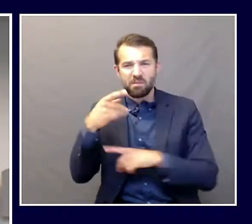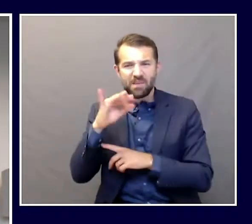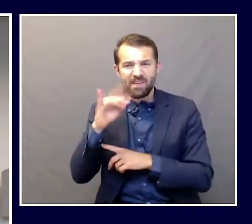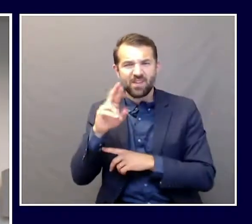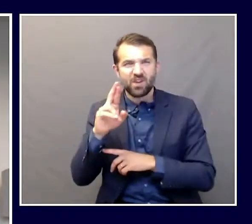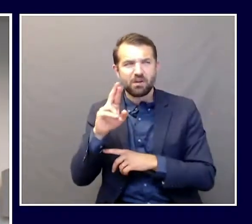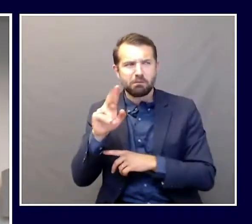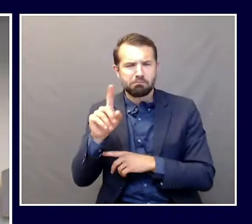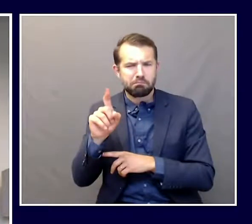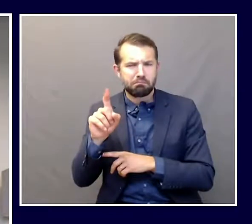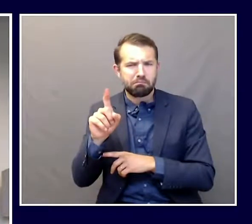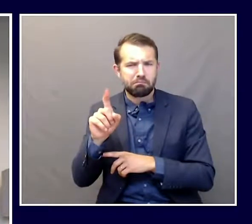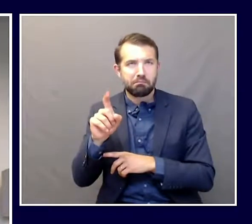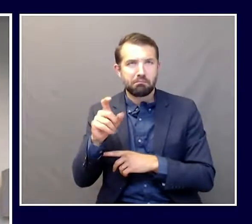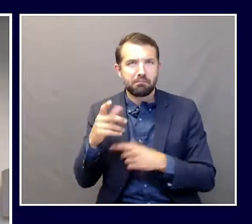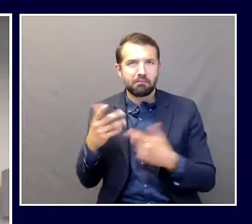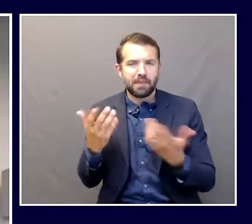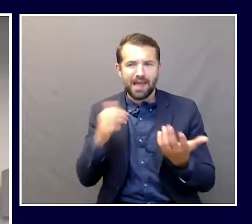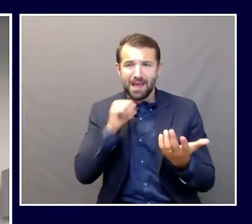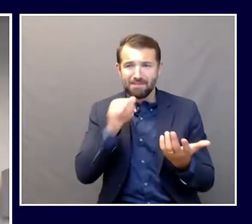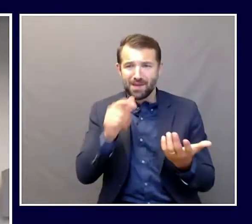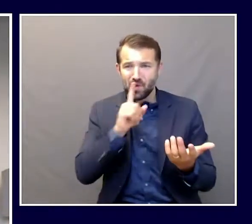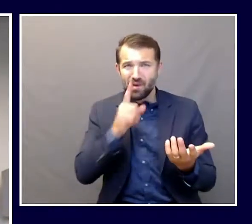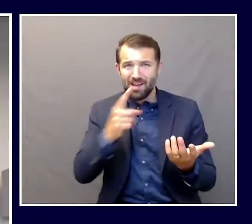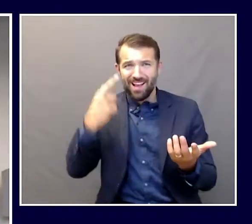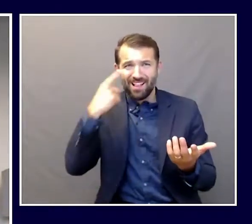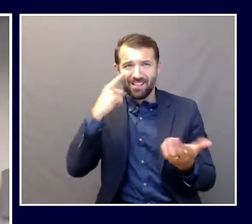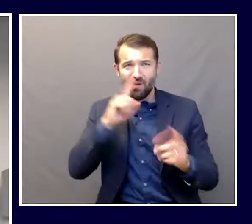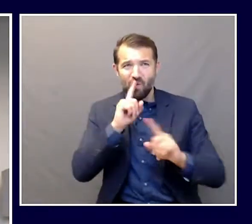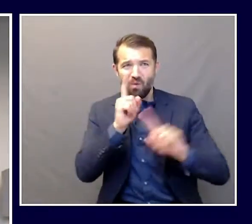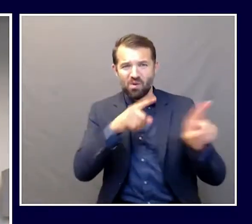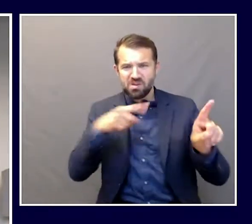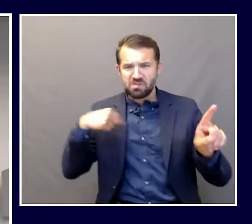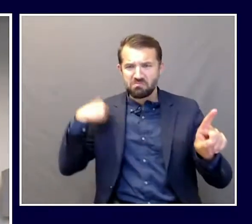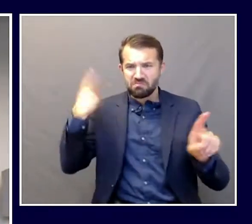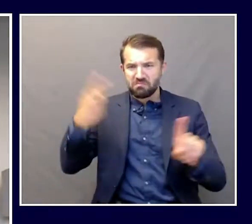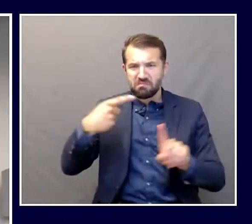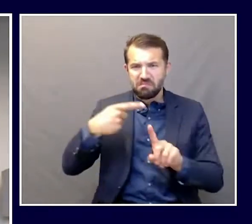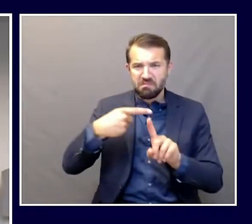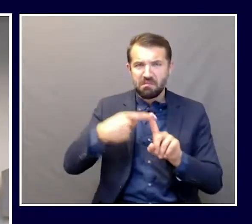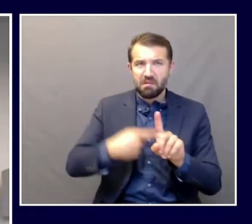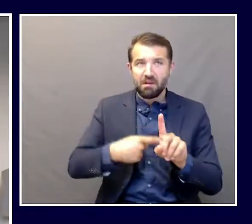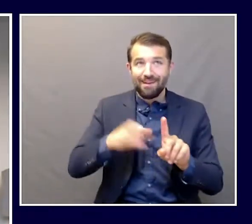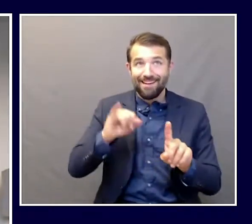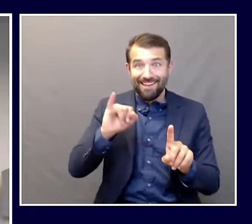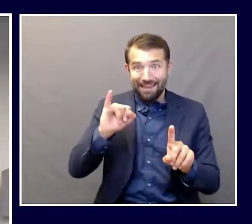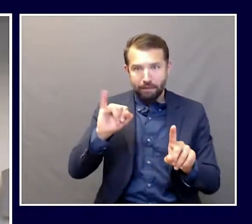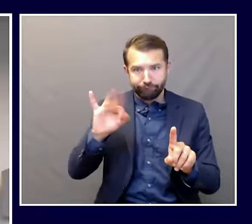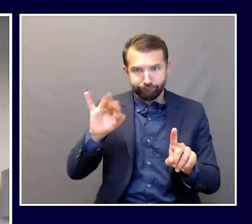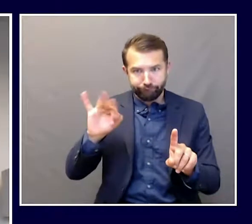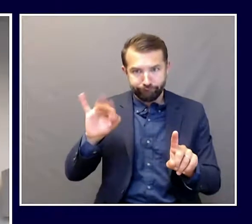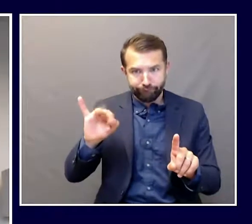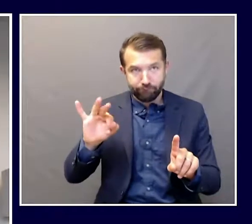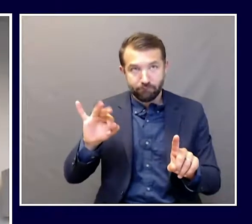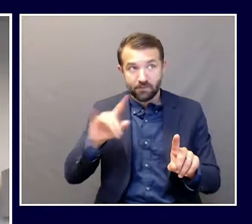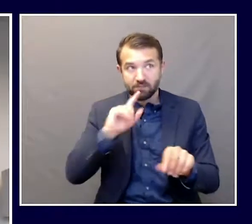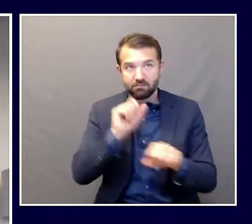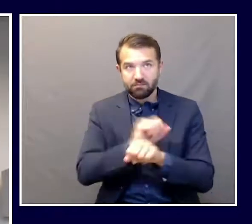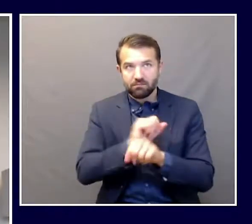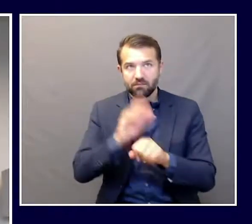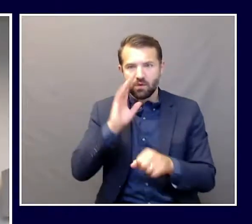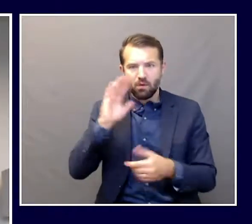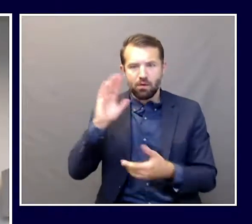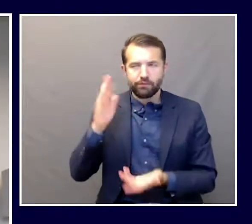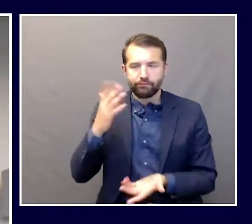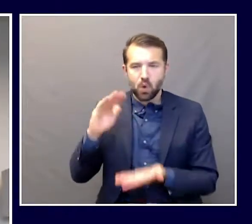I don't believe that we have. If we have, the order size would be quite small. We've been largely relying on the vaccine that's in the